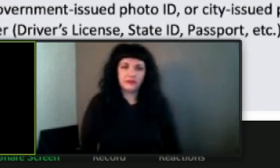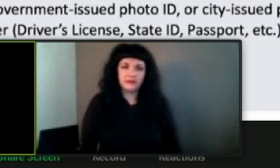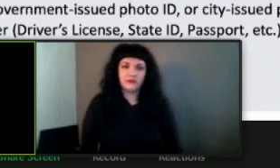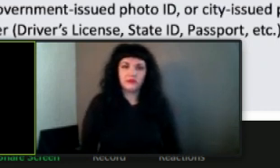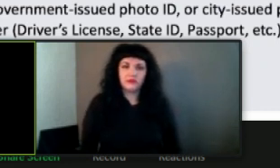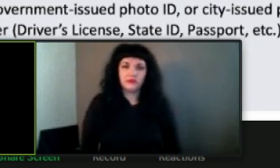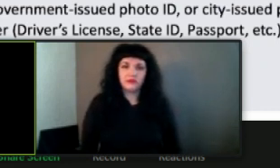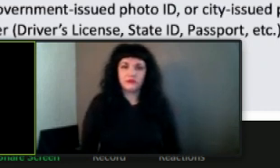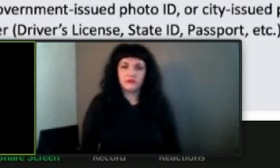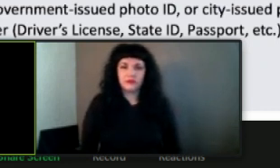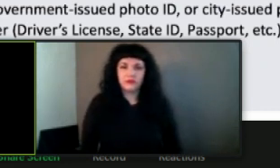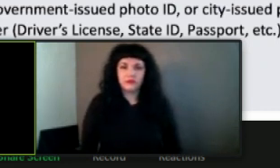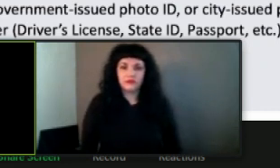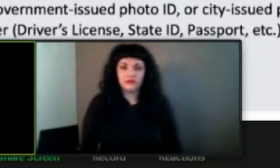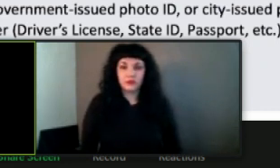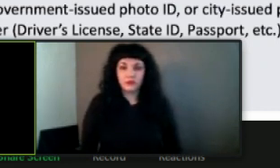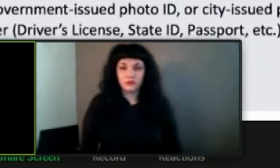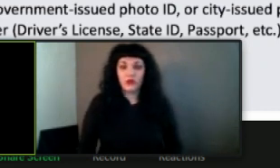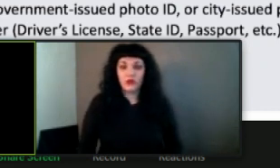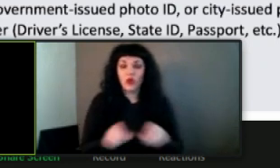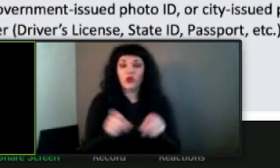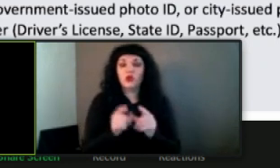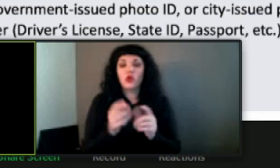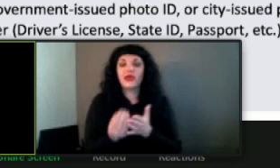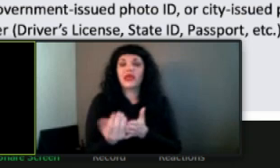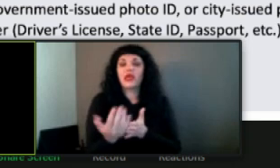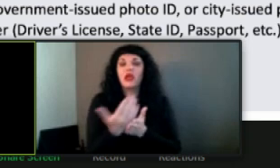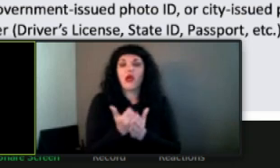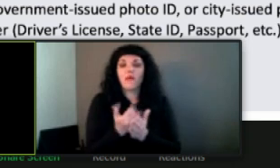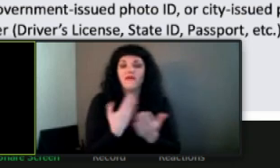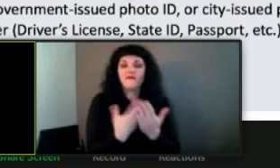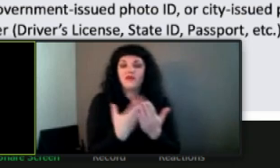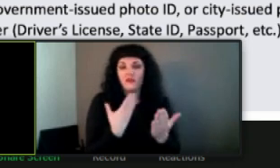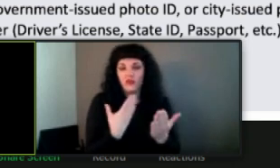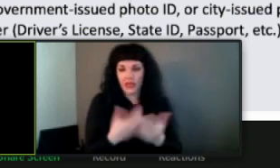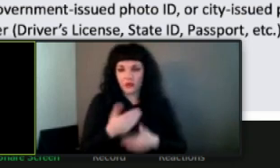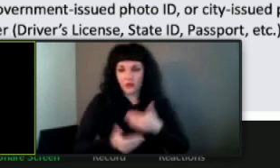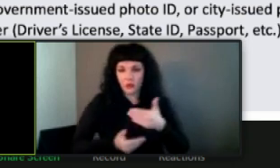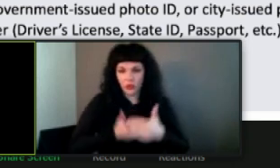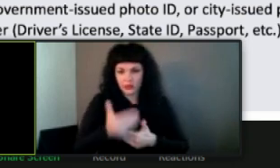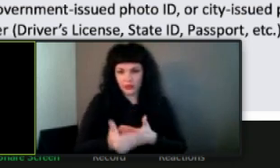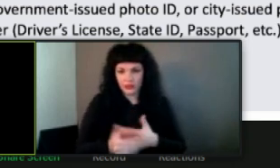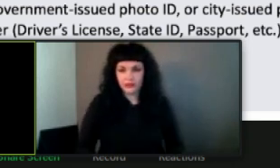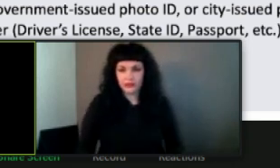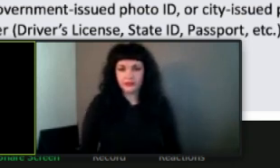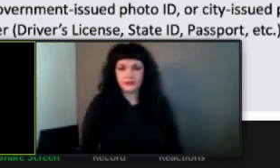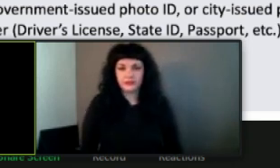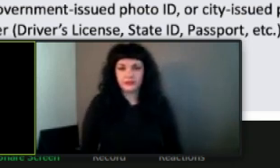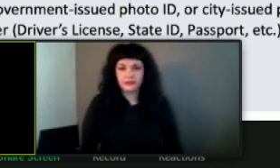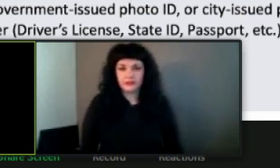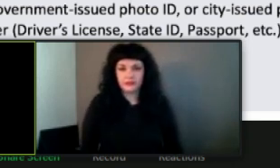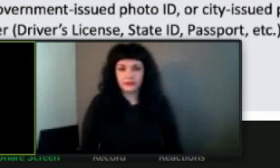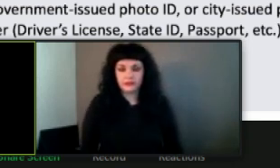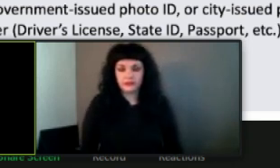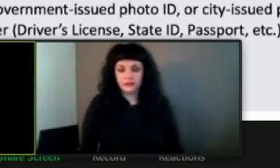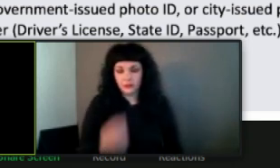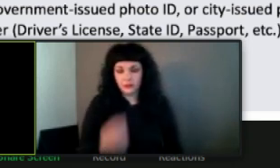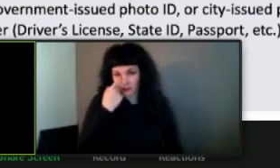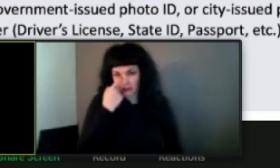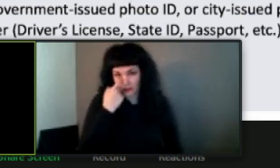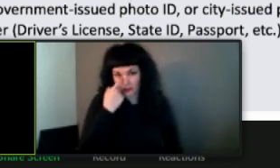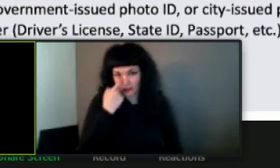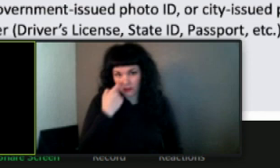We also have an income verification process because everybody's income, everybody doesn't get assistance.